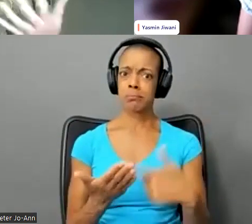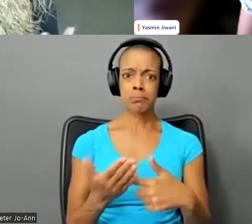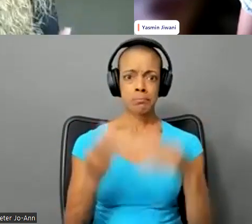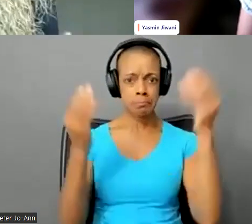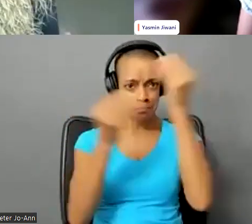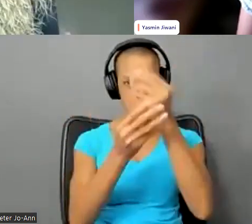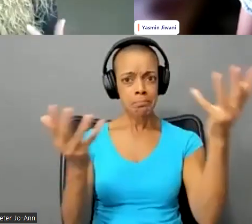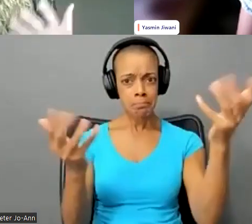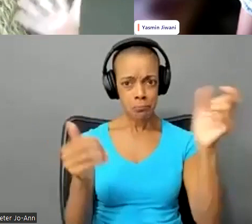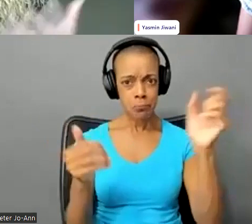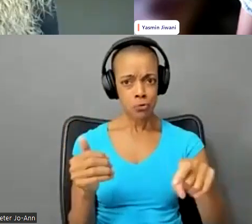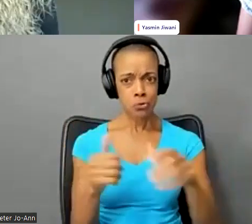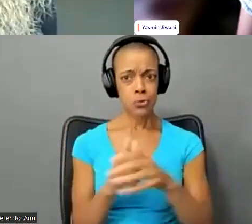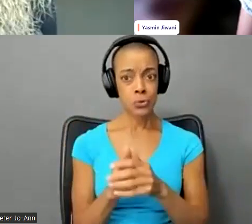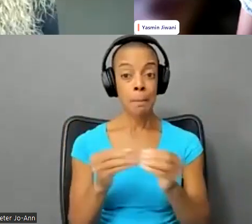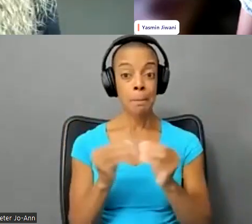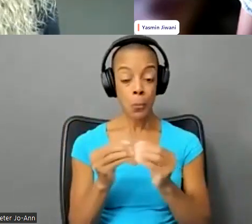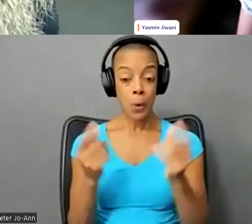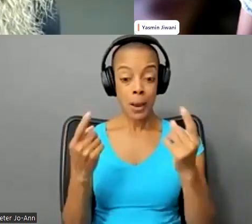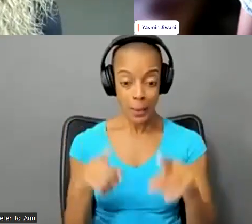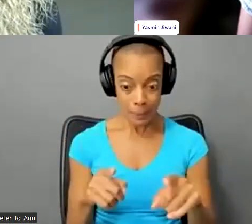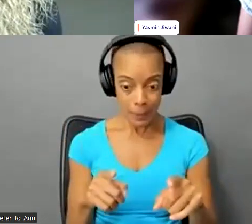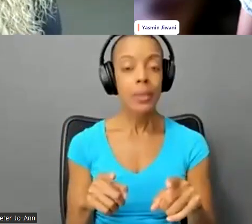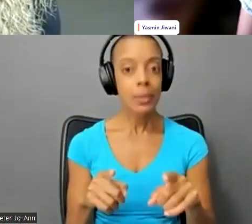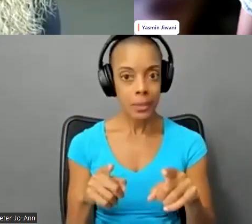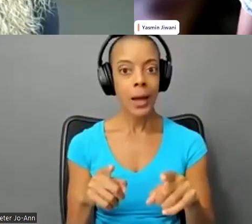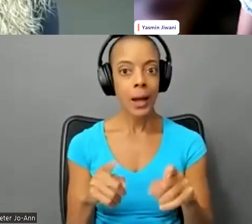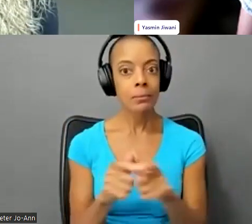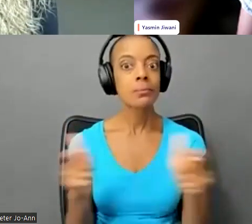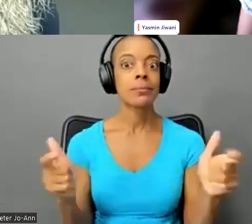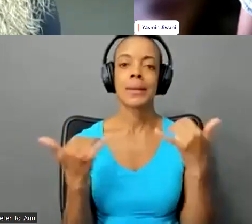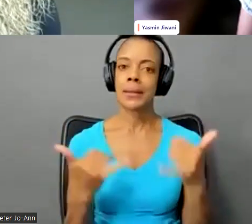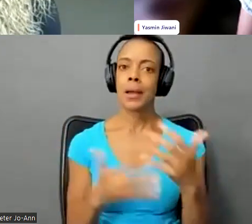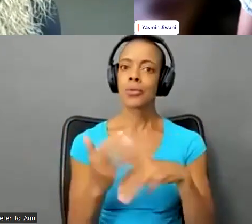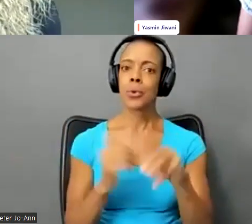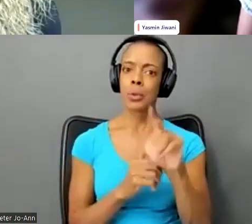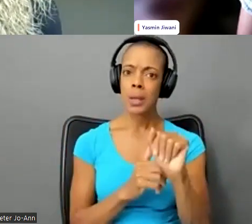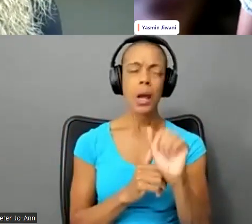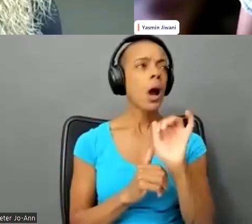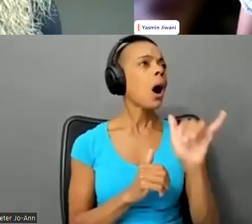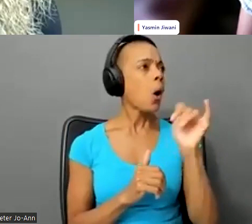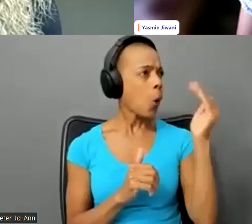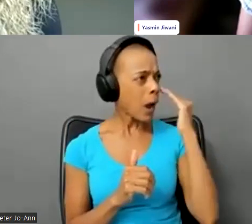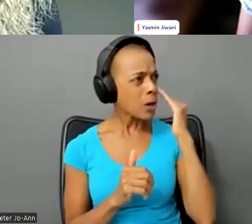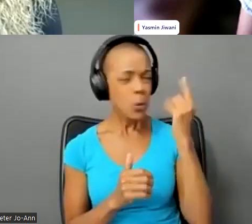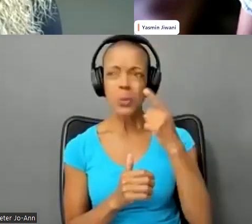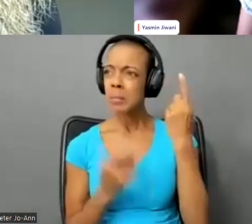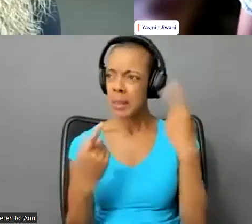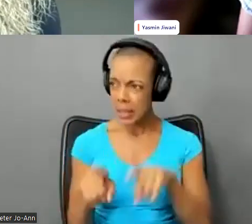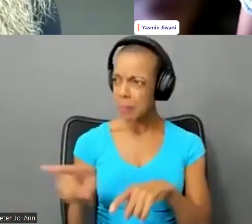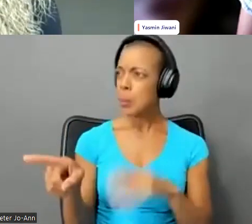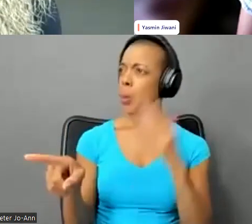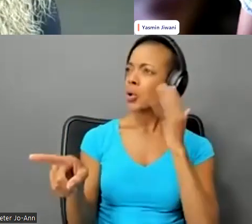more people do that, then the more people, again, now with social media, start to go, well, hey, I know somebody that happened to, or I know that